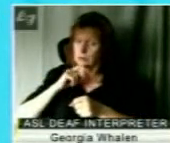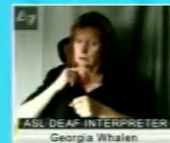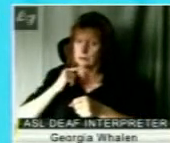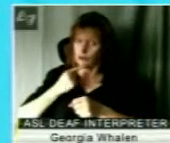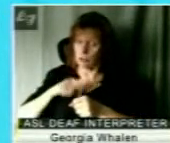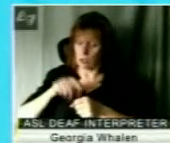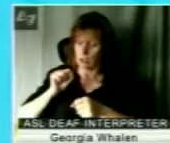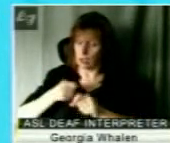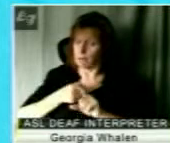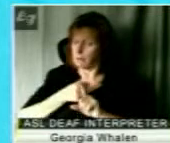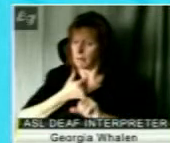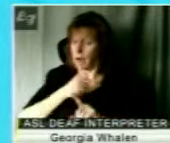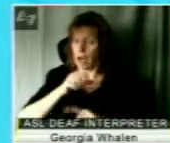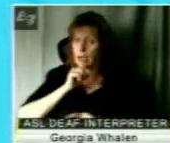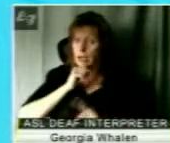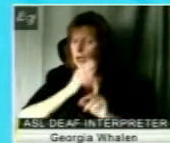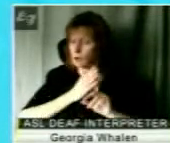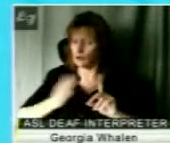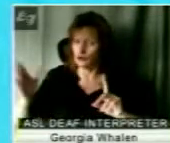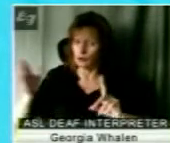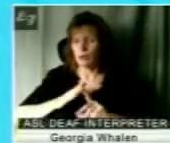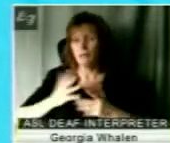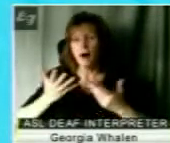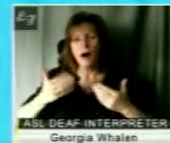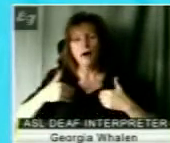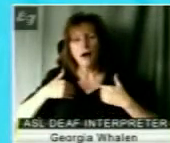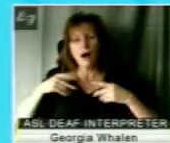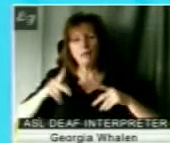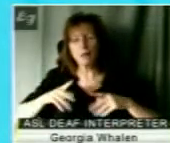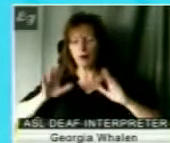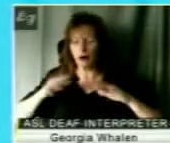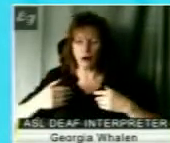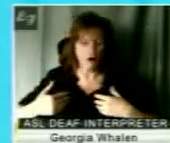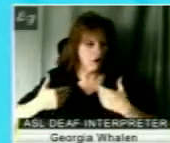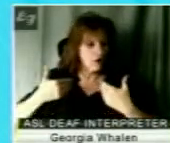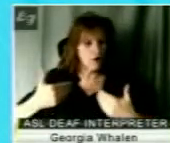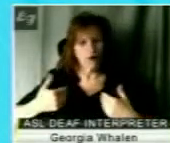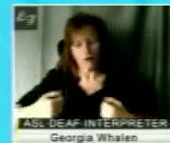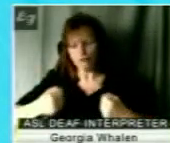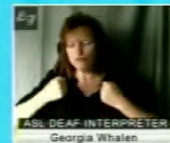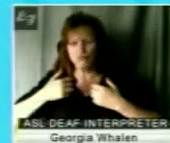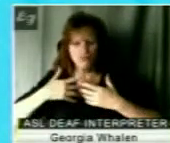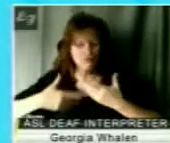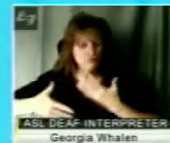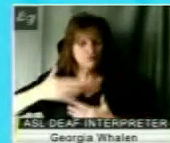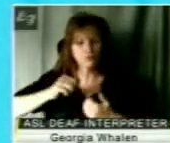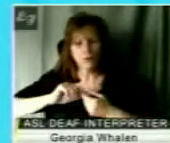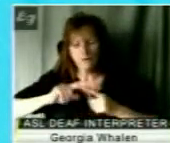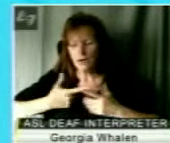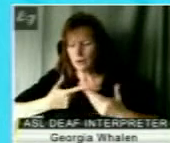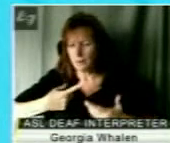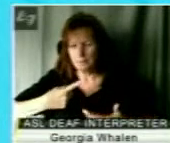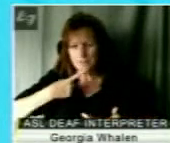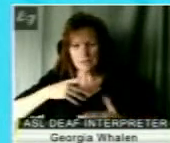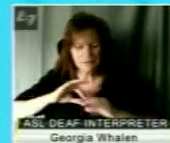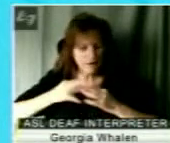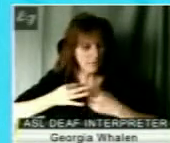being very social, and it is hard. It's hard for all of us in terms of seeing family, friends, and those sorts of